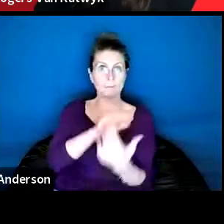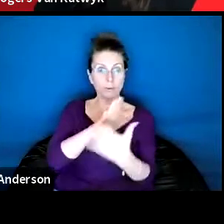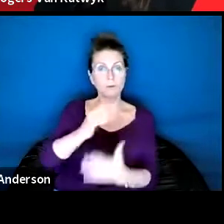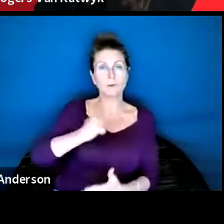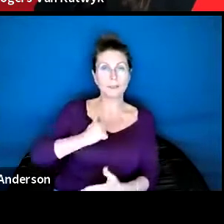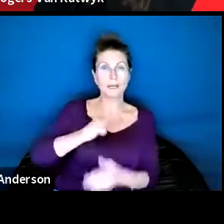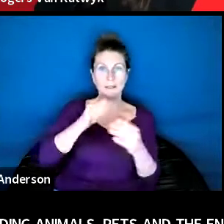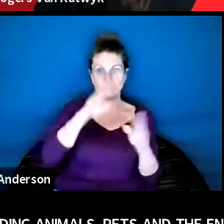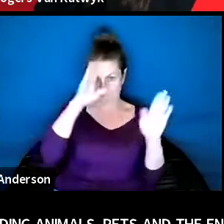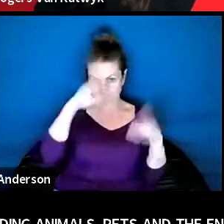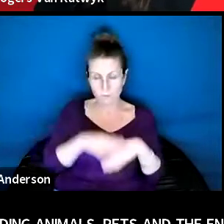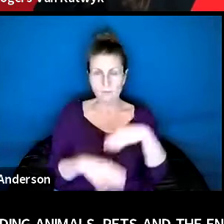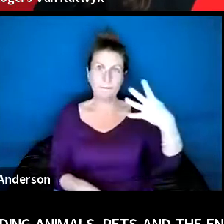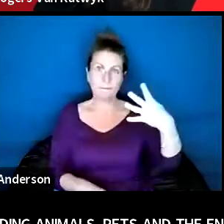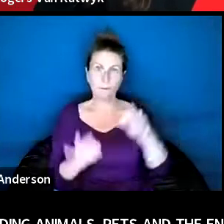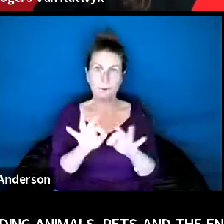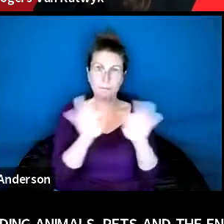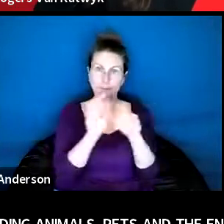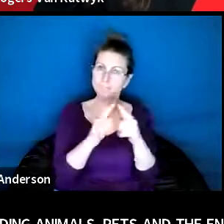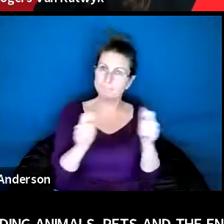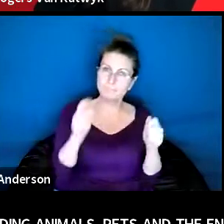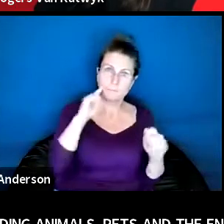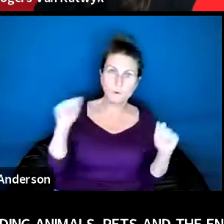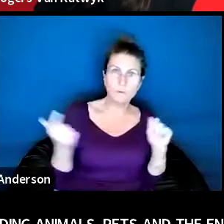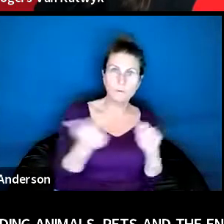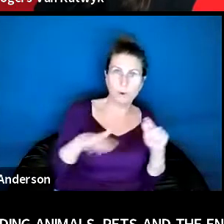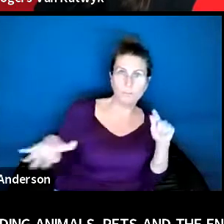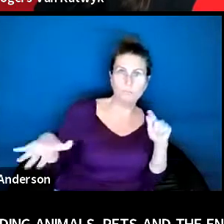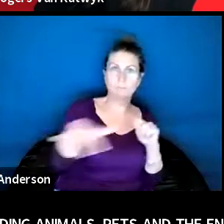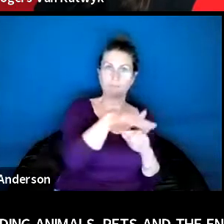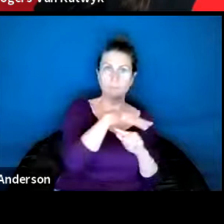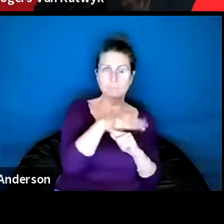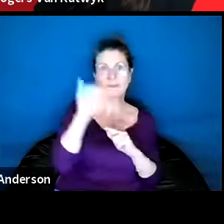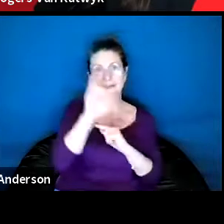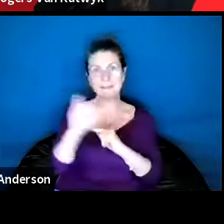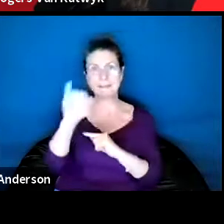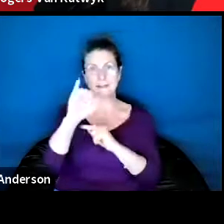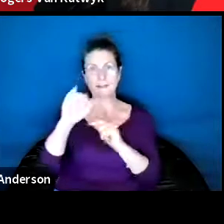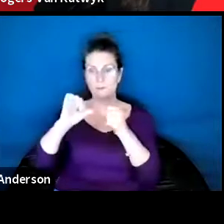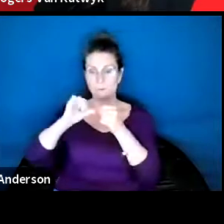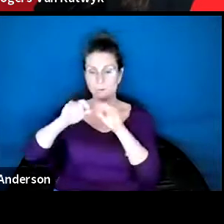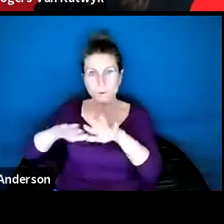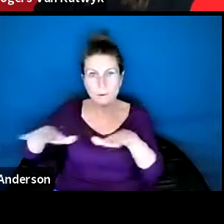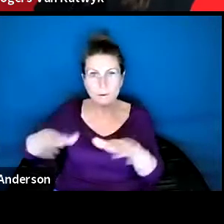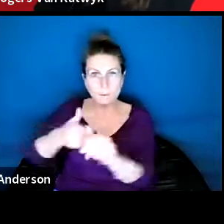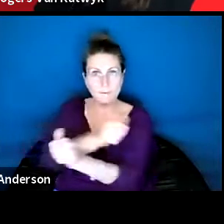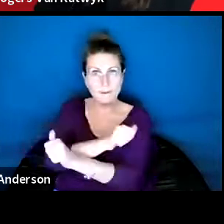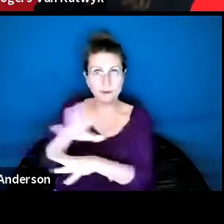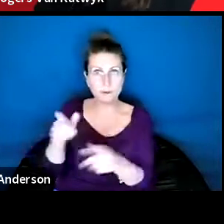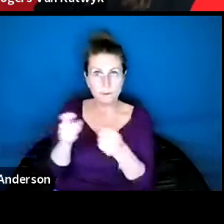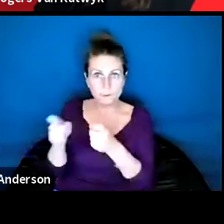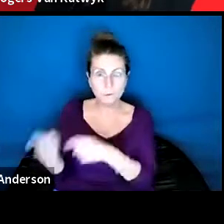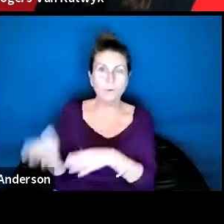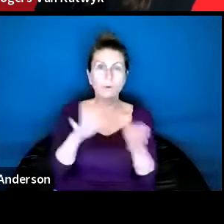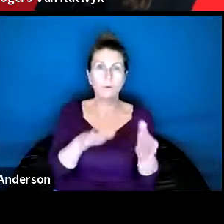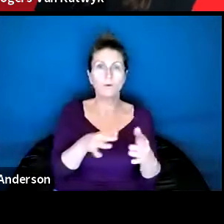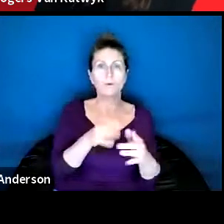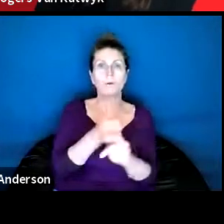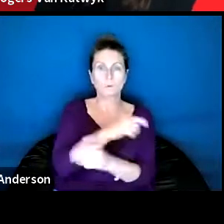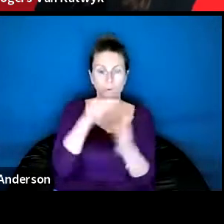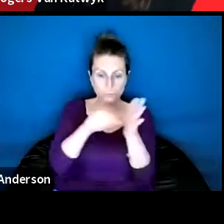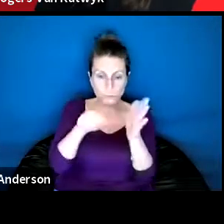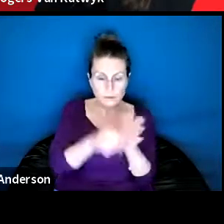key pillars across all sectors: infection prevention control, surveillance, stewardship, research,